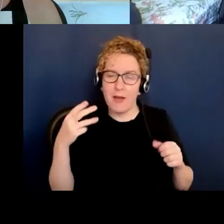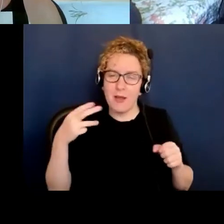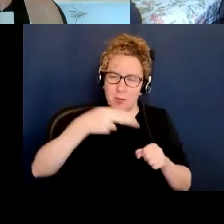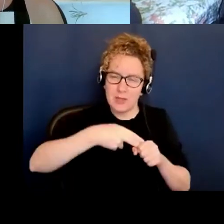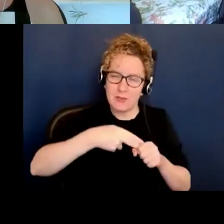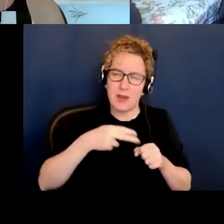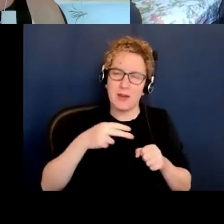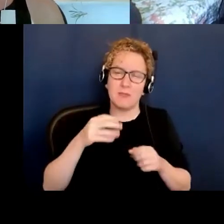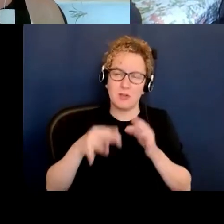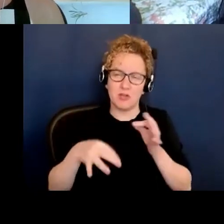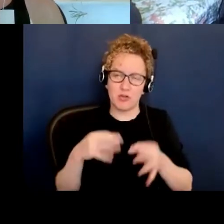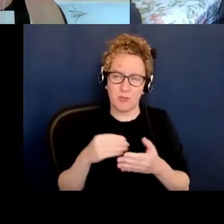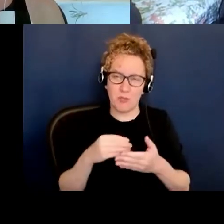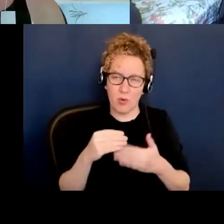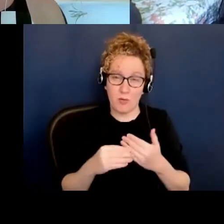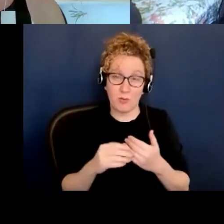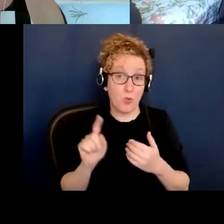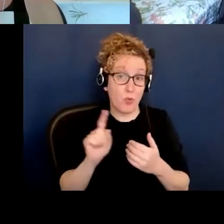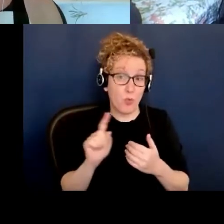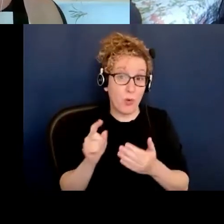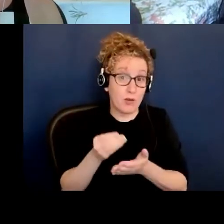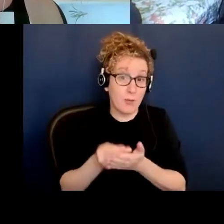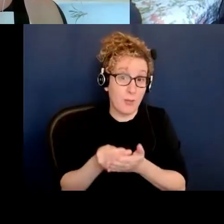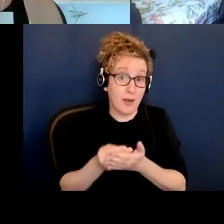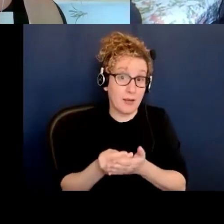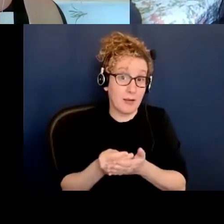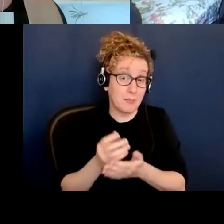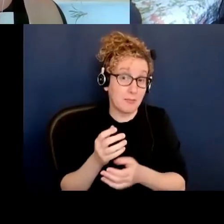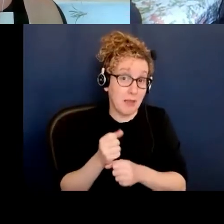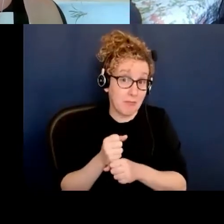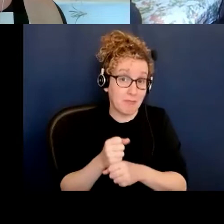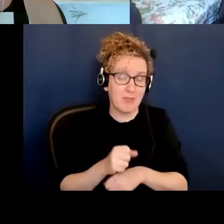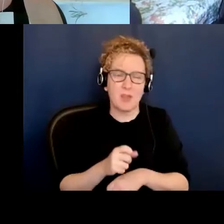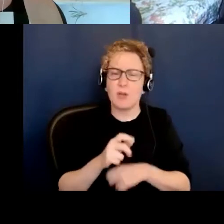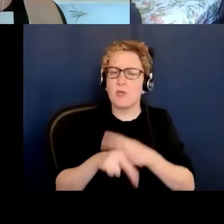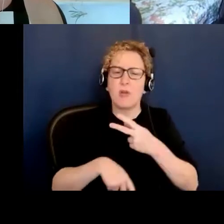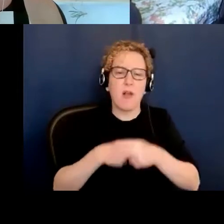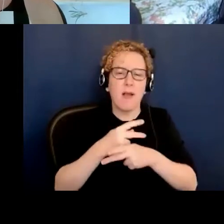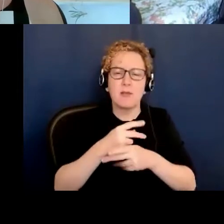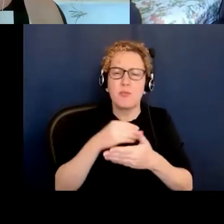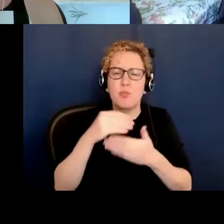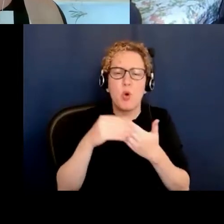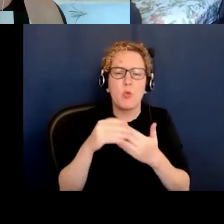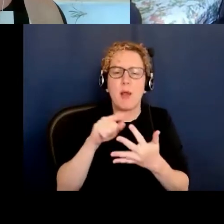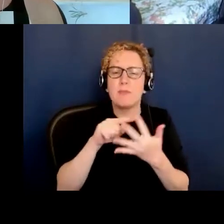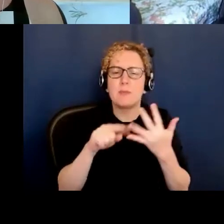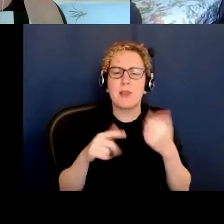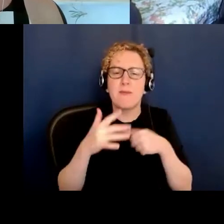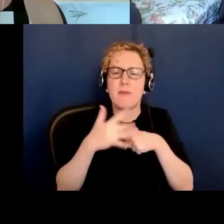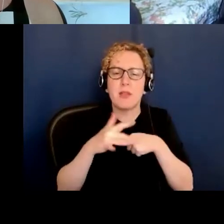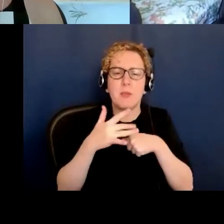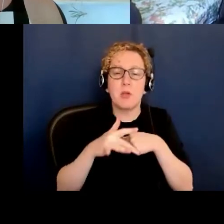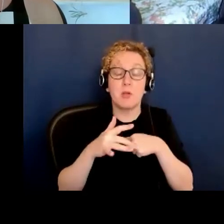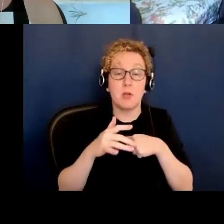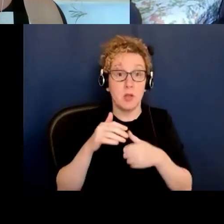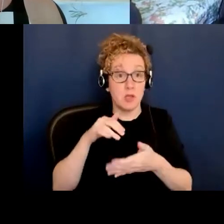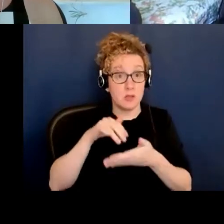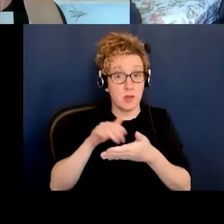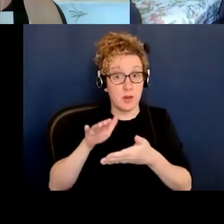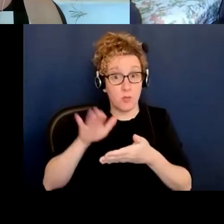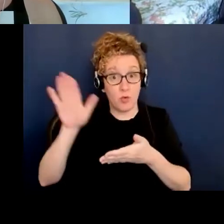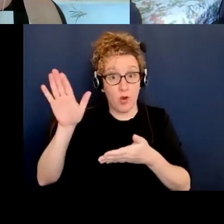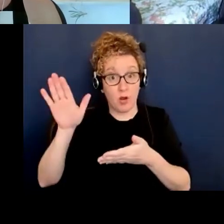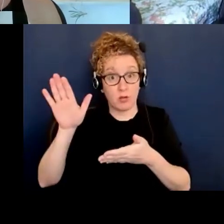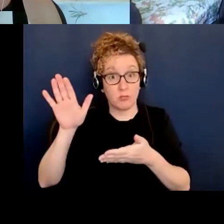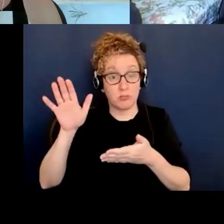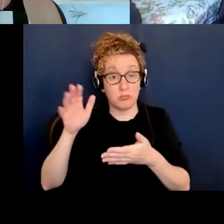exchange programs, where to find scholarships, what types of programs are there beyond studying abroad. Maybe you want to volunteer abroad,